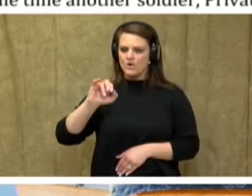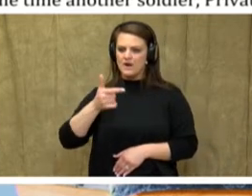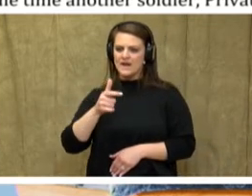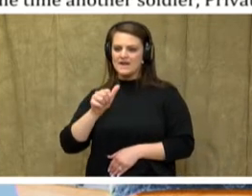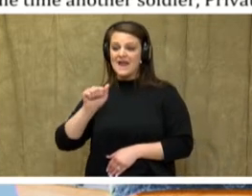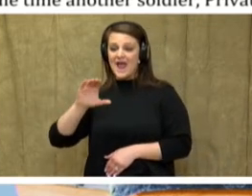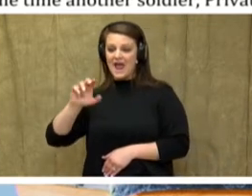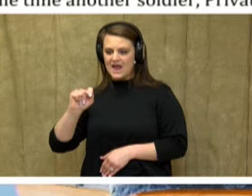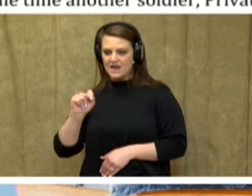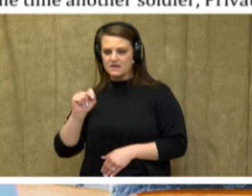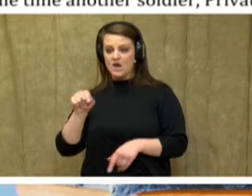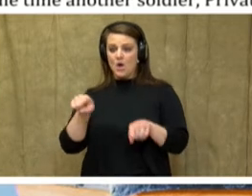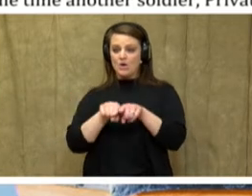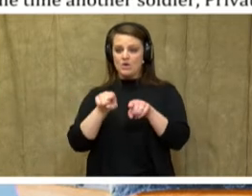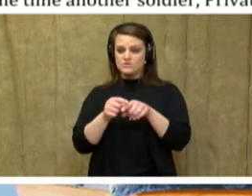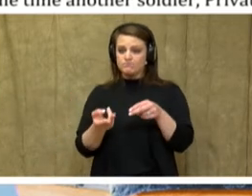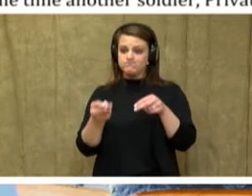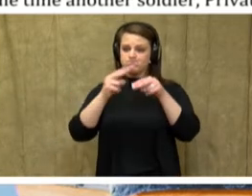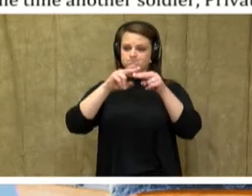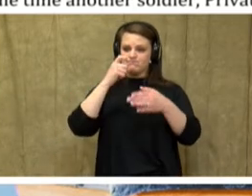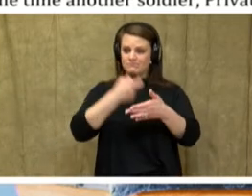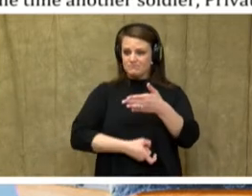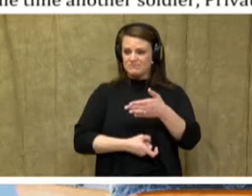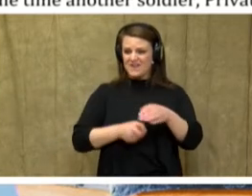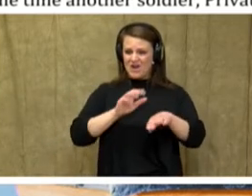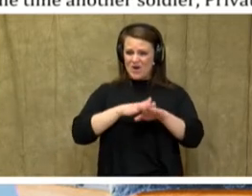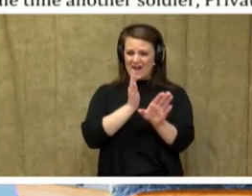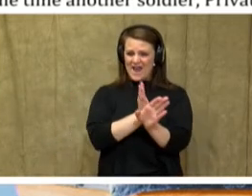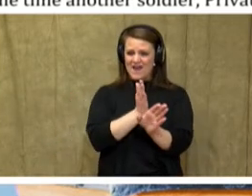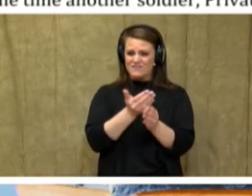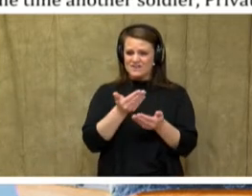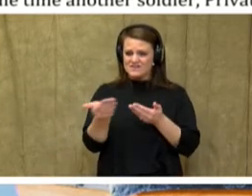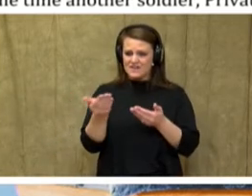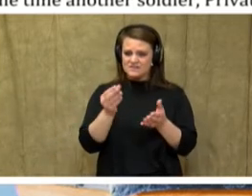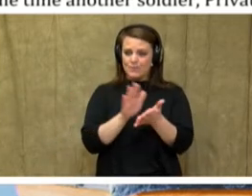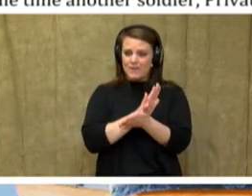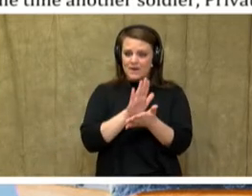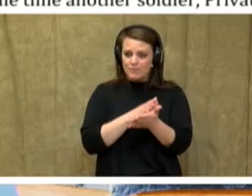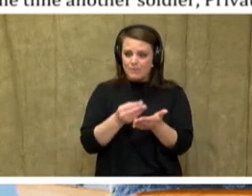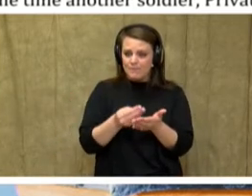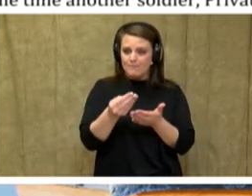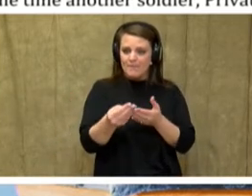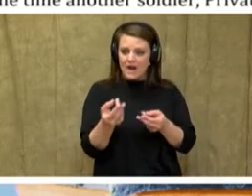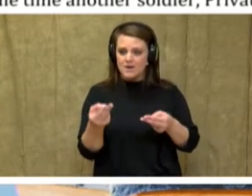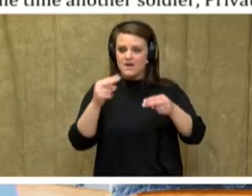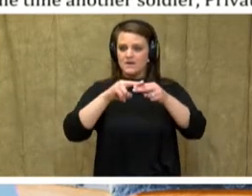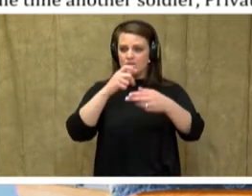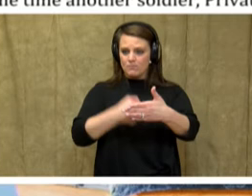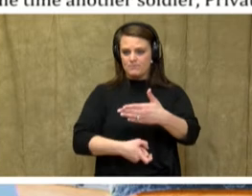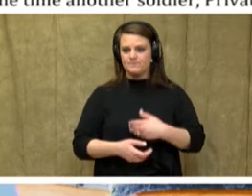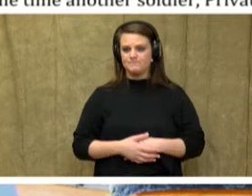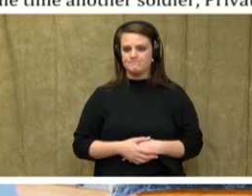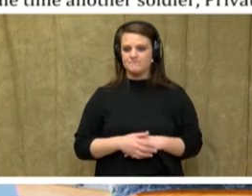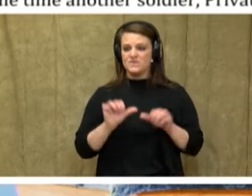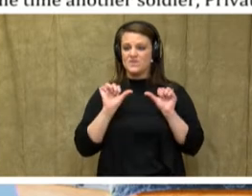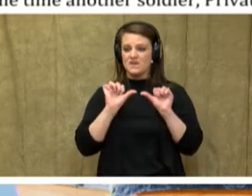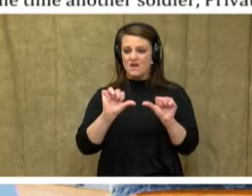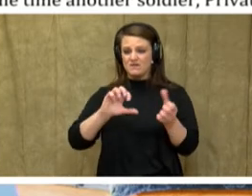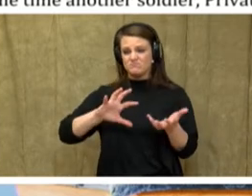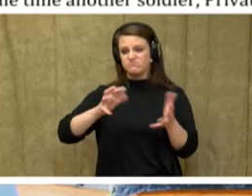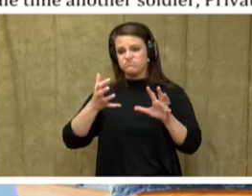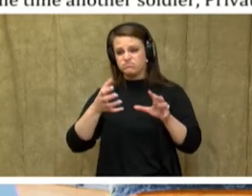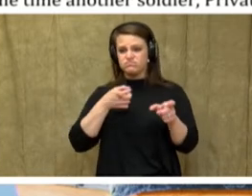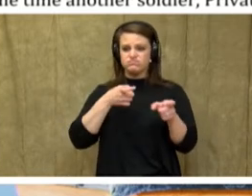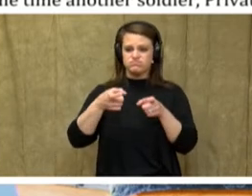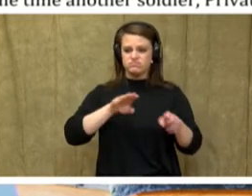pay incredibly high taxes on average things like paper. In Boston, the constant mistreatment of has people